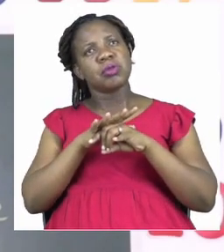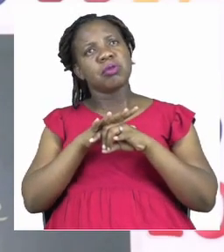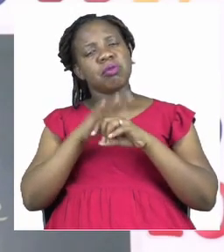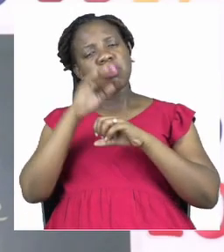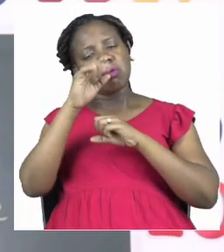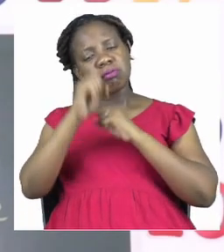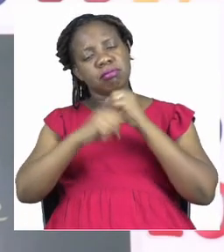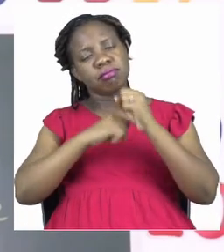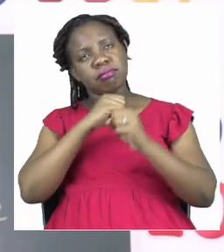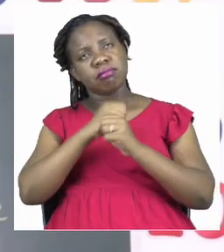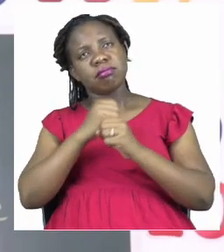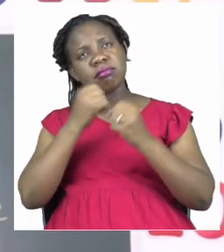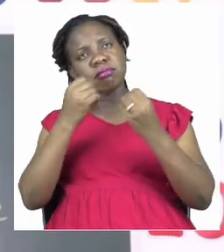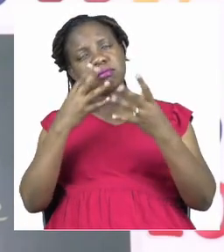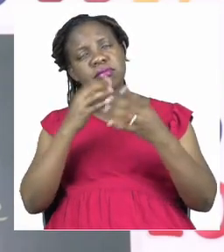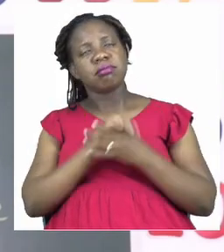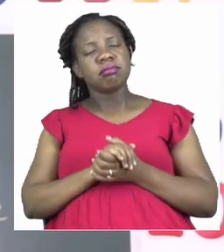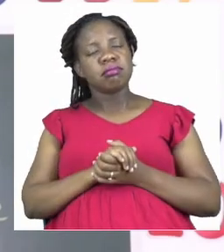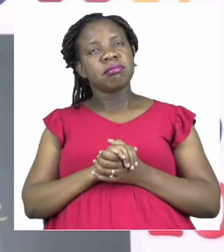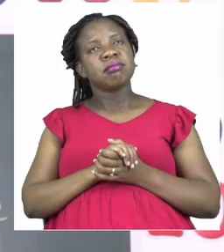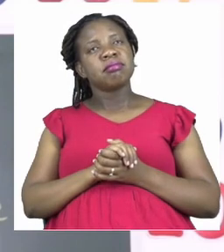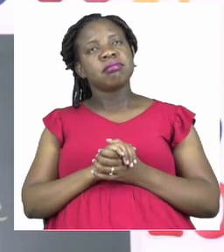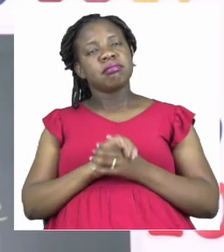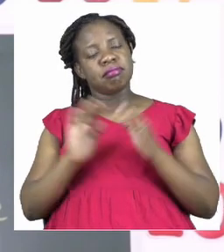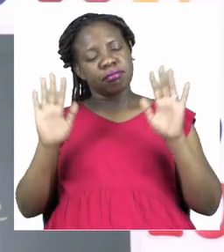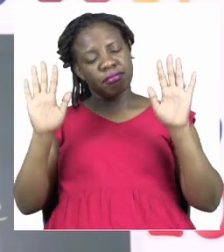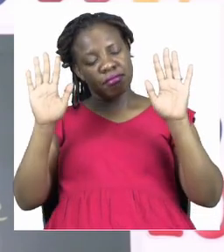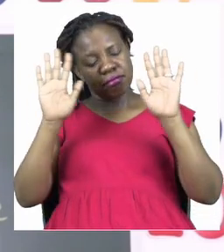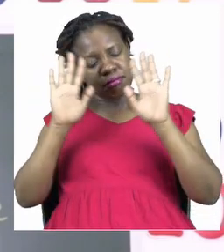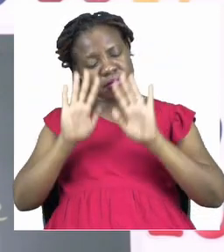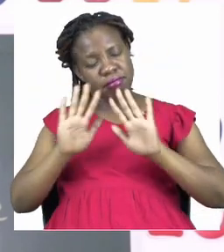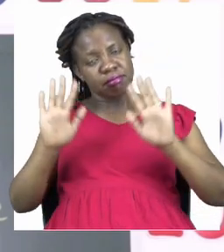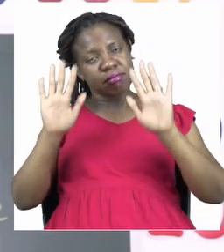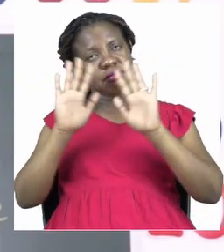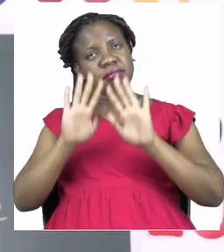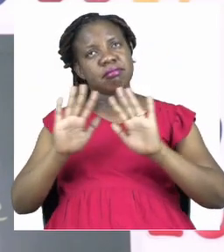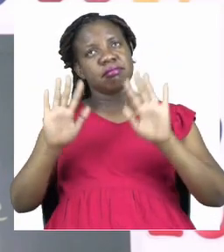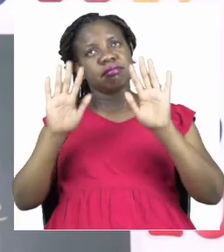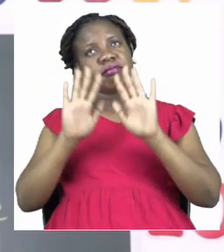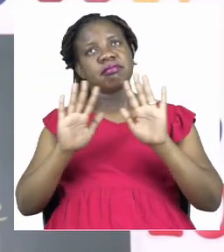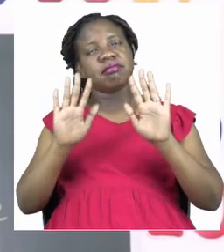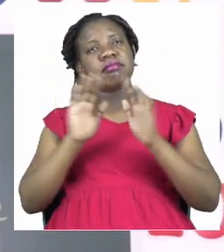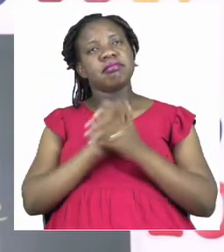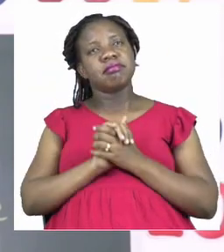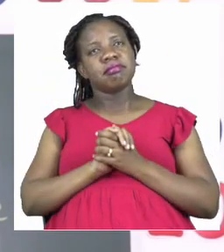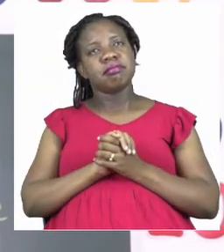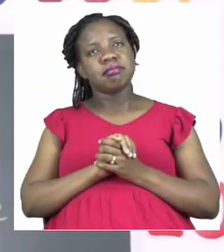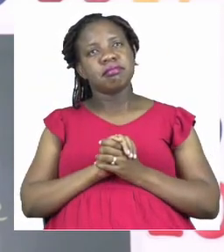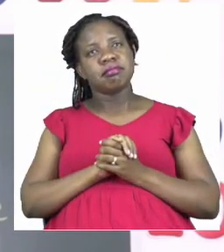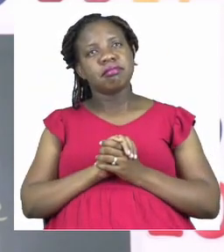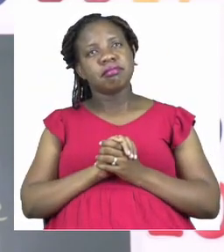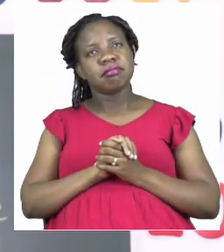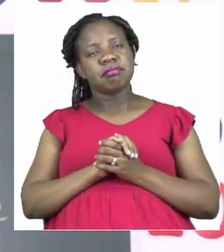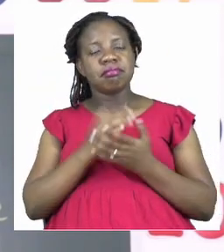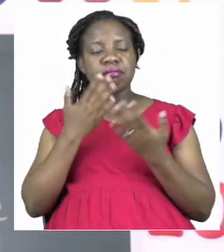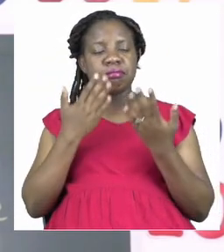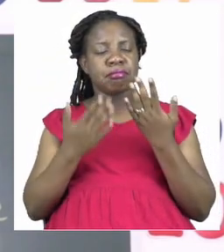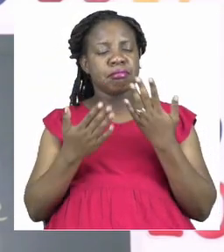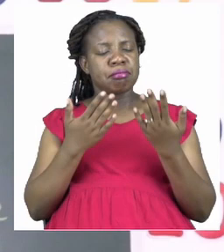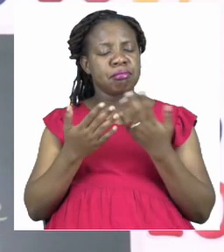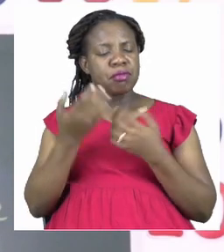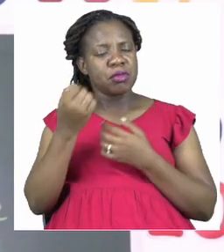Then you tell us the color or colors of your pet. Maybe you have a